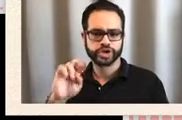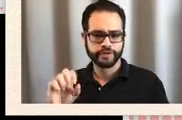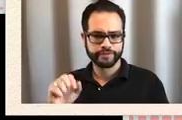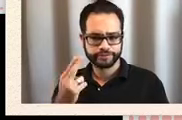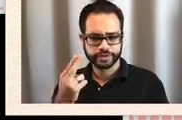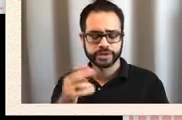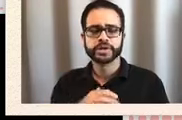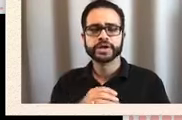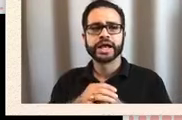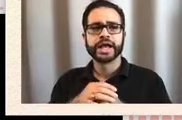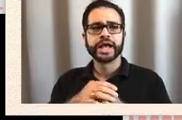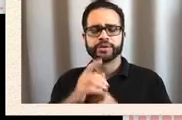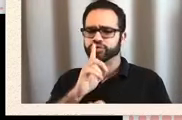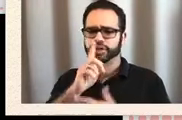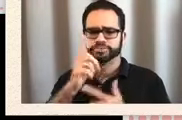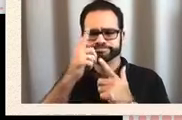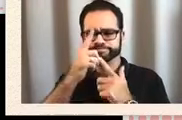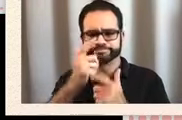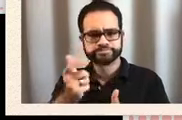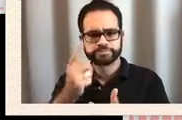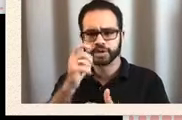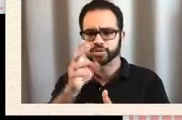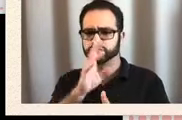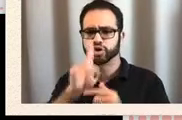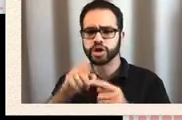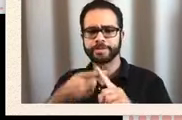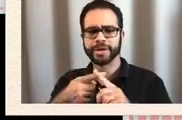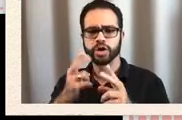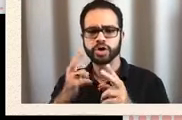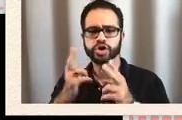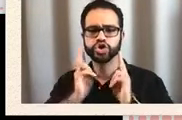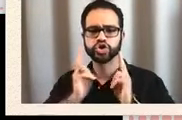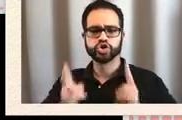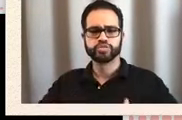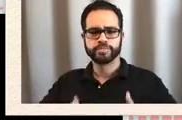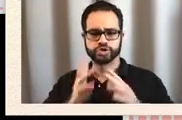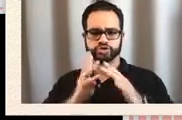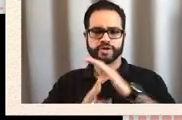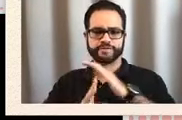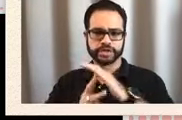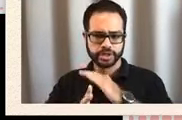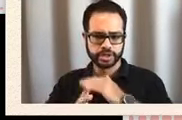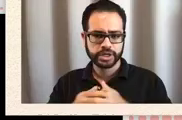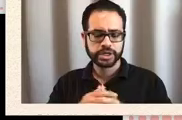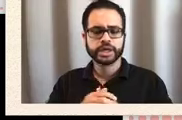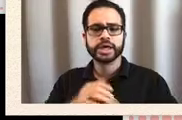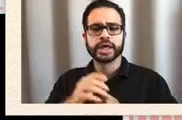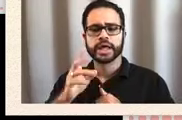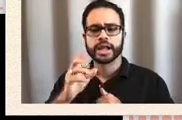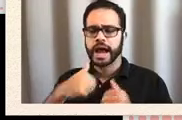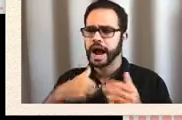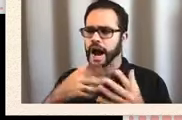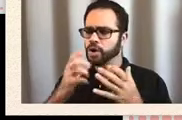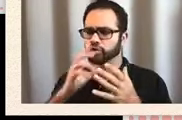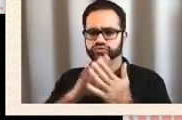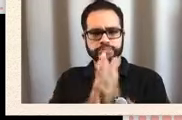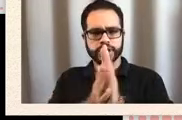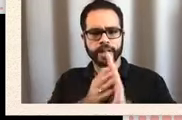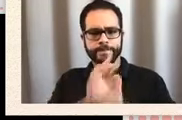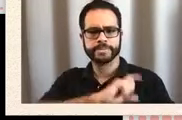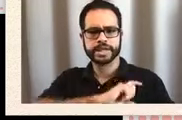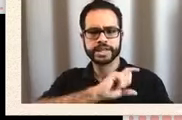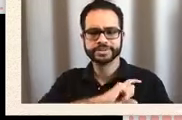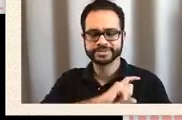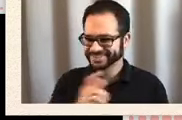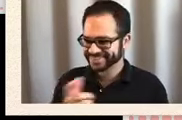because we were talking about human trafficking, and I was like, I want to be a police officer, and I said that in the middle of